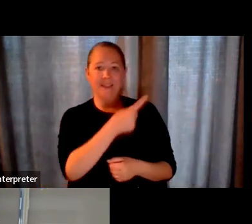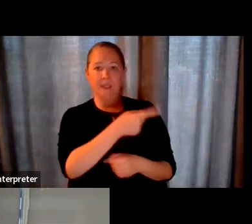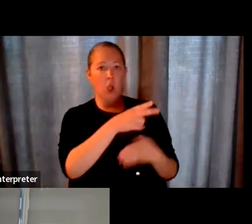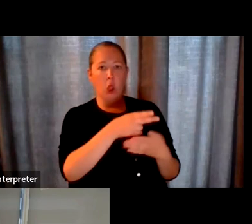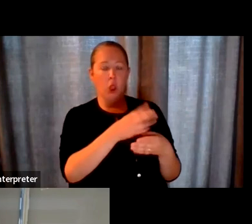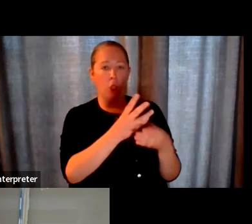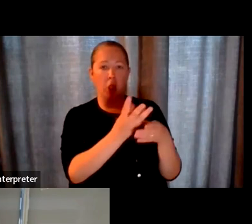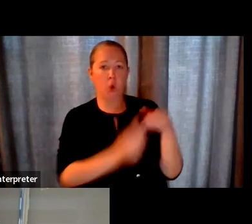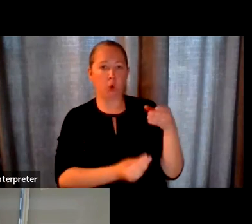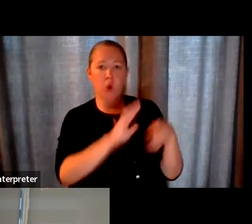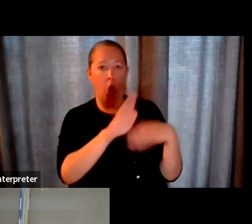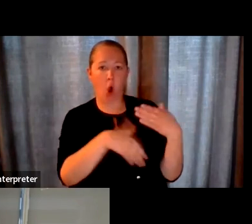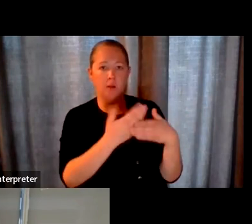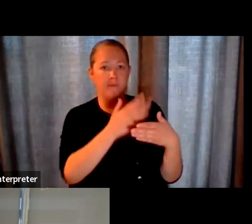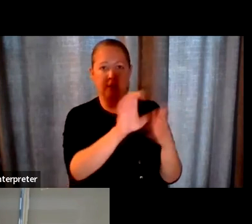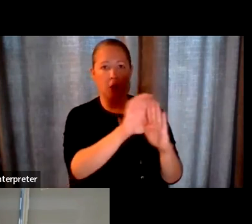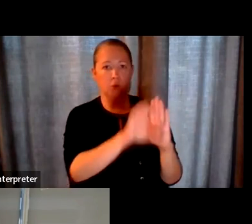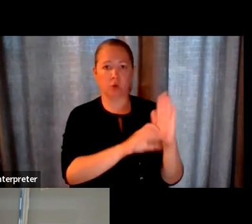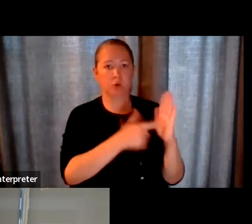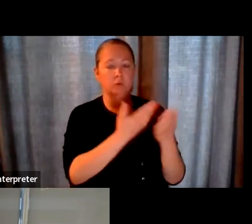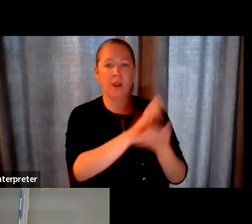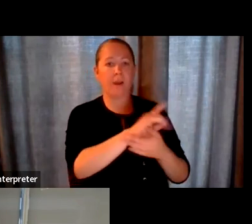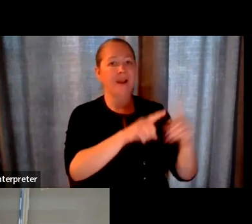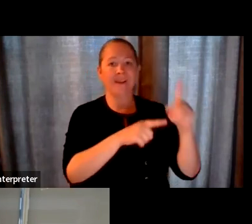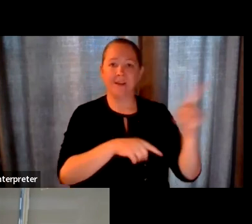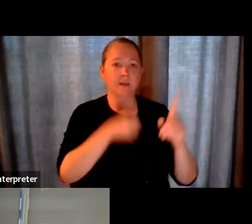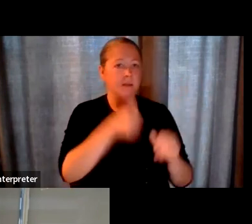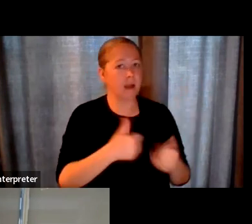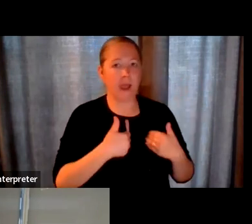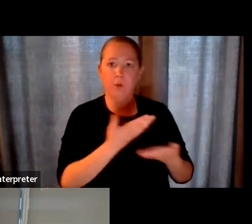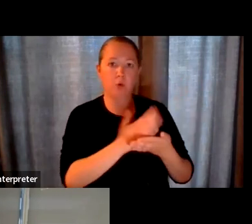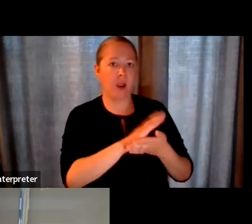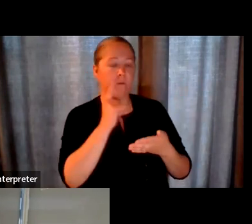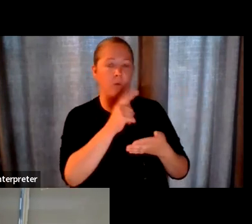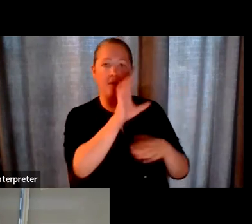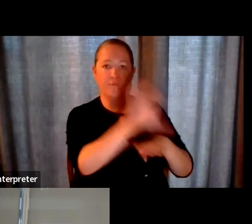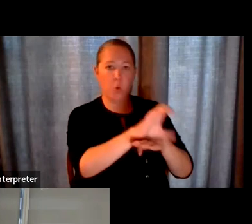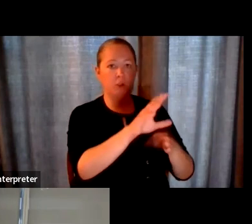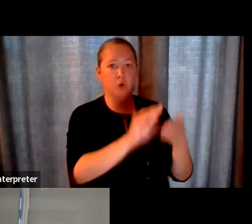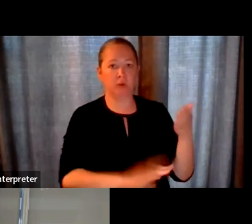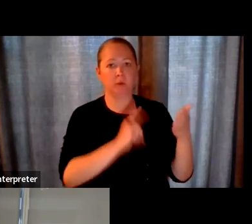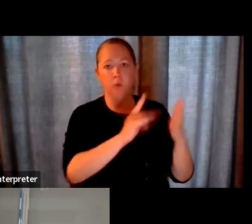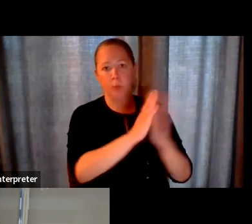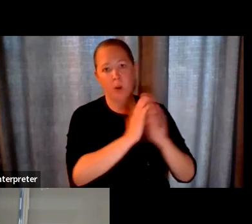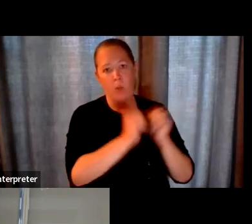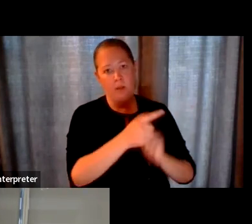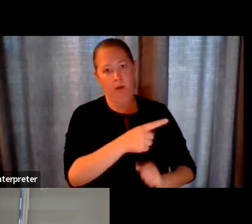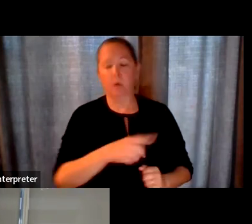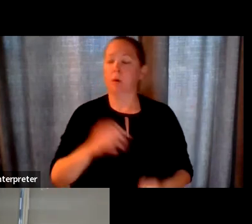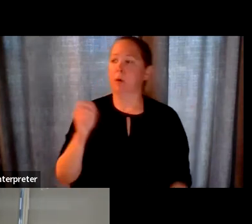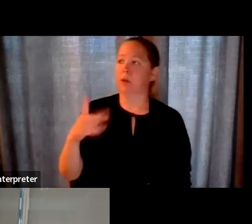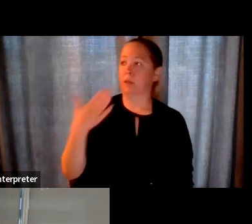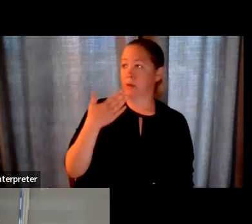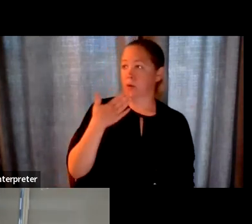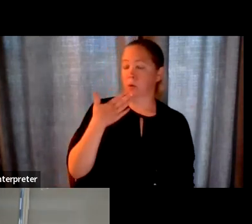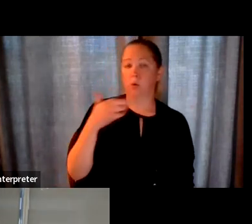but he doesn't have the right to pressure students to pray with him. Great, thank you. And Reverend Avilesbernal, we've